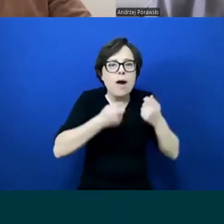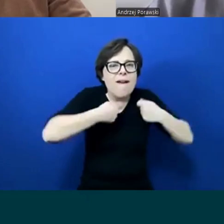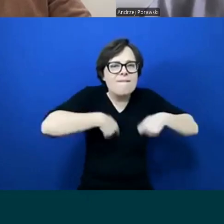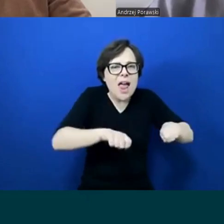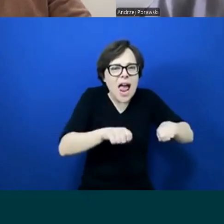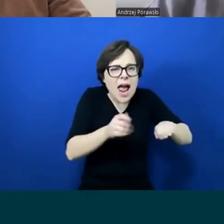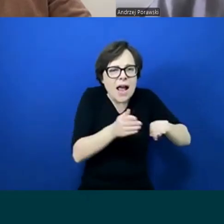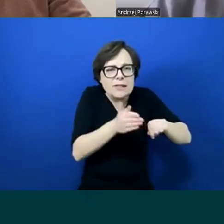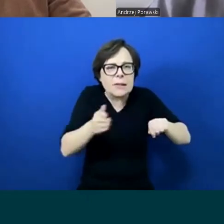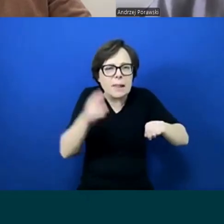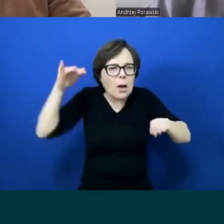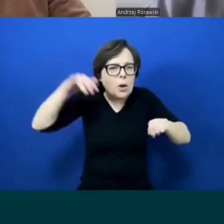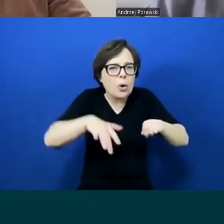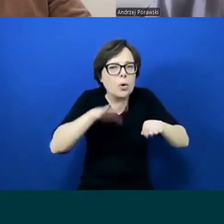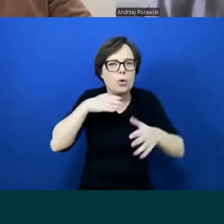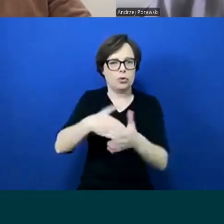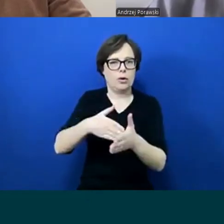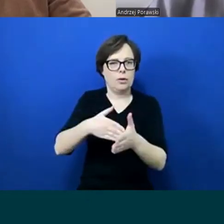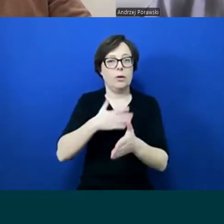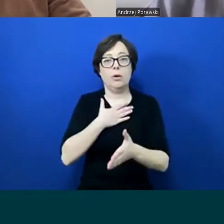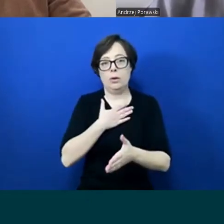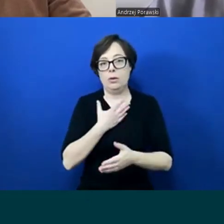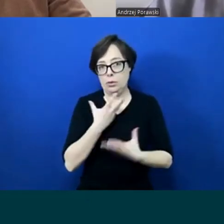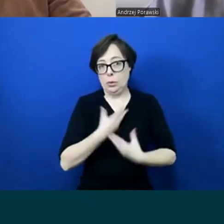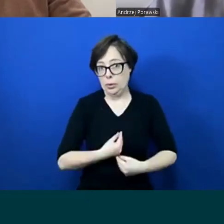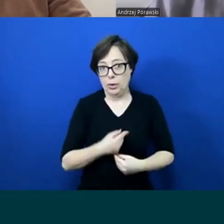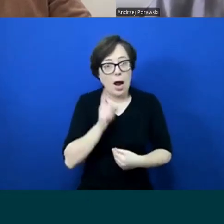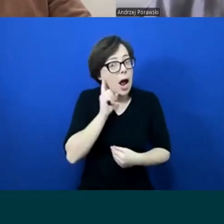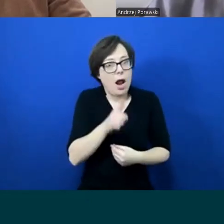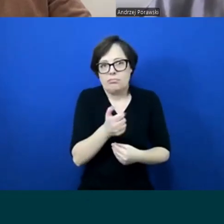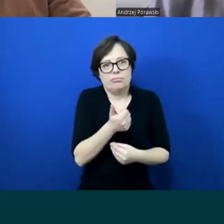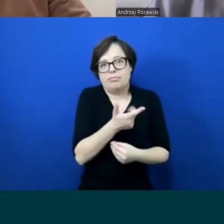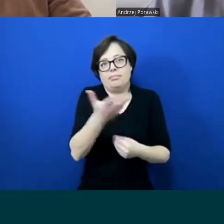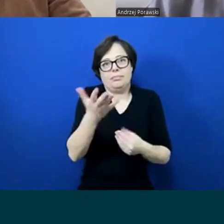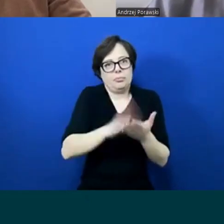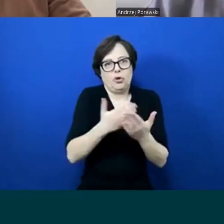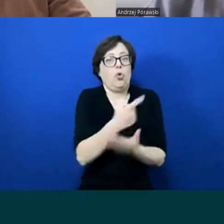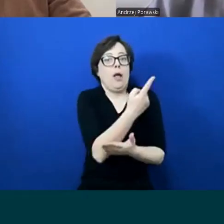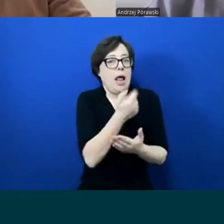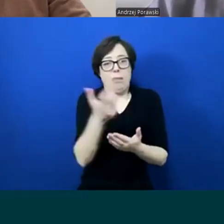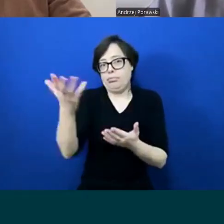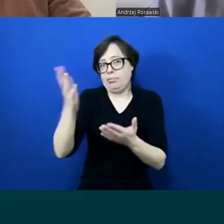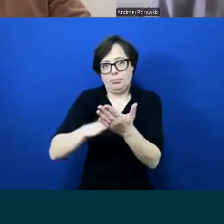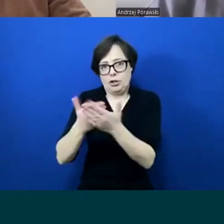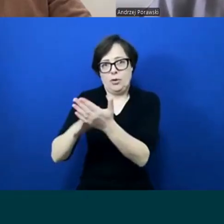you can see that in Switzerland, people are really facing a very different